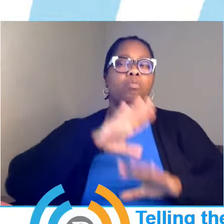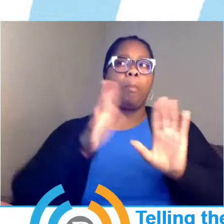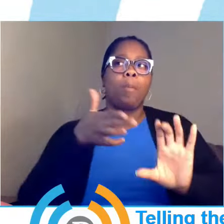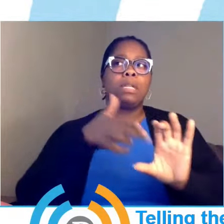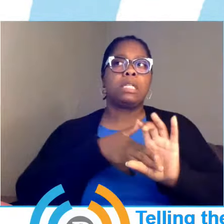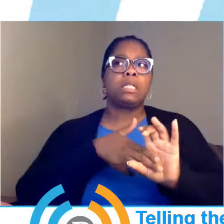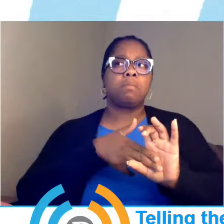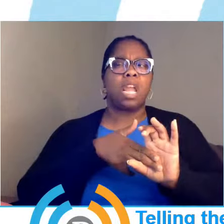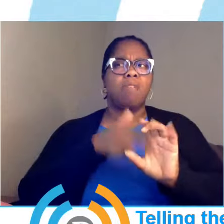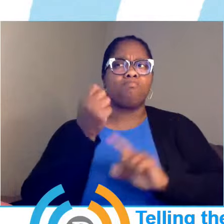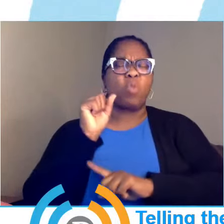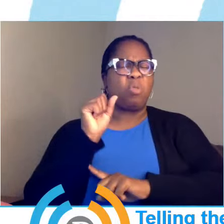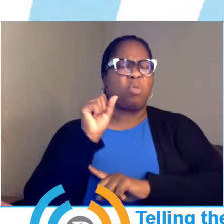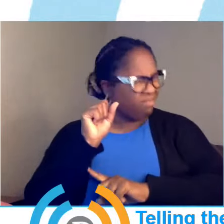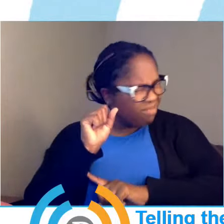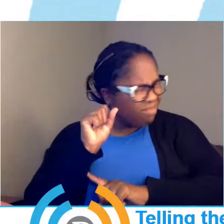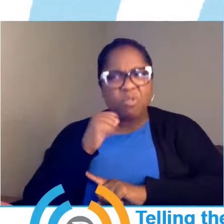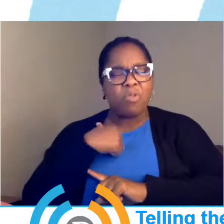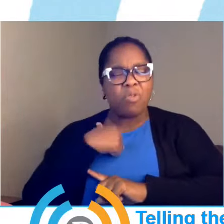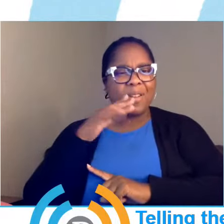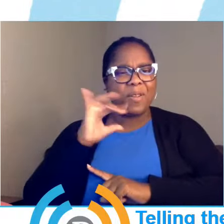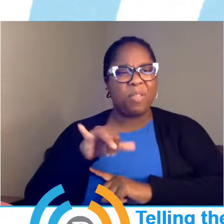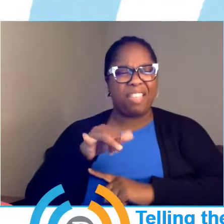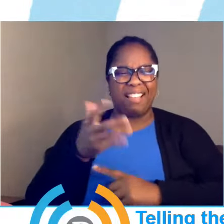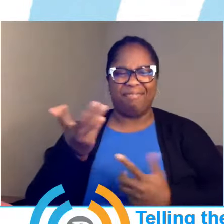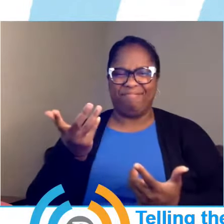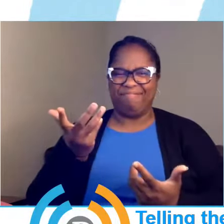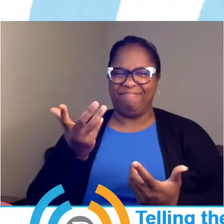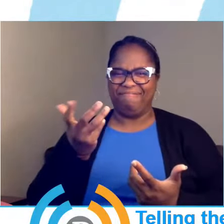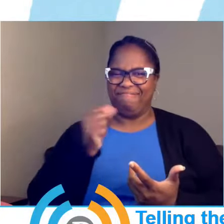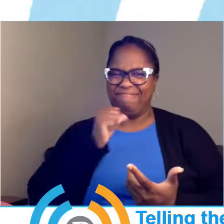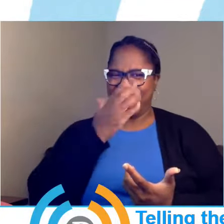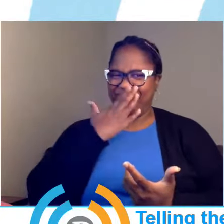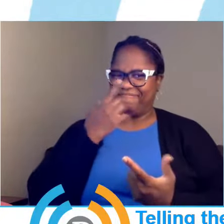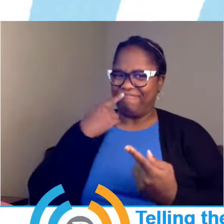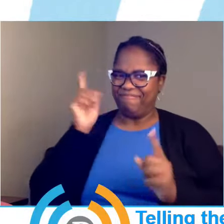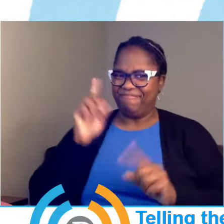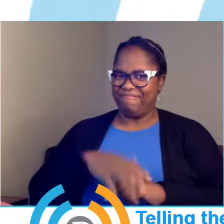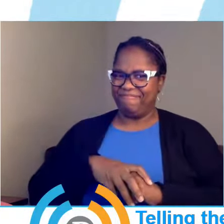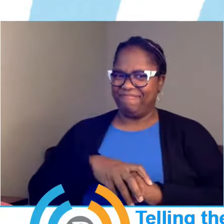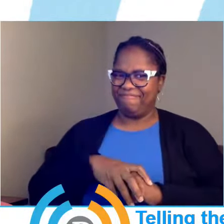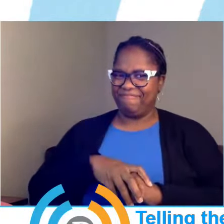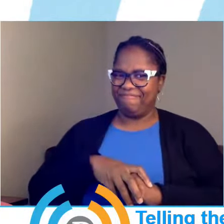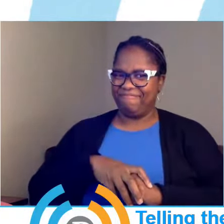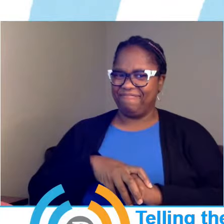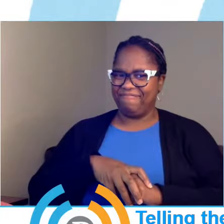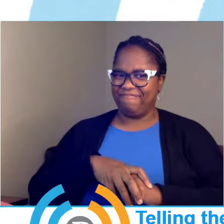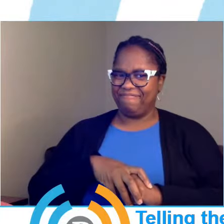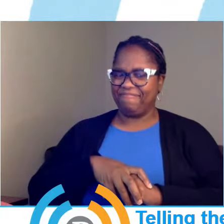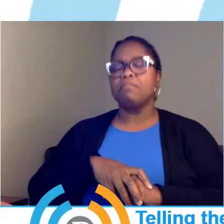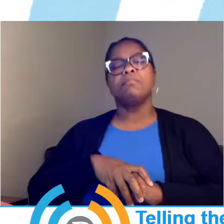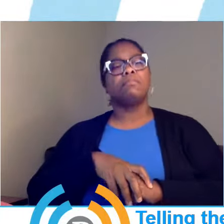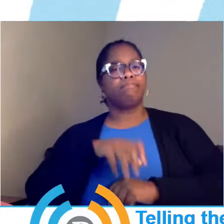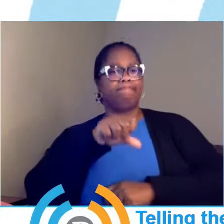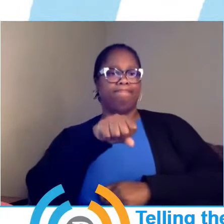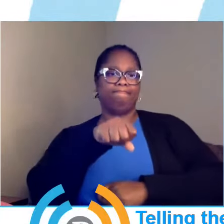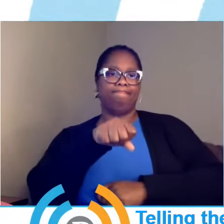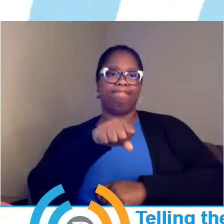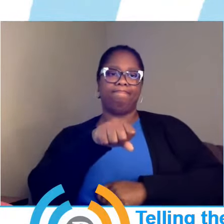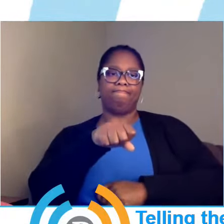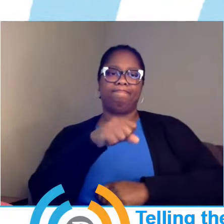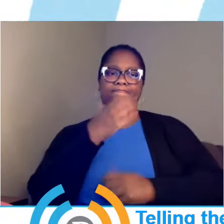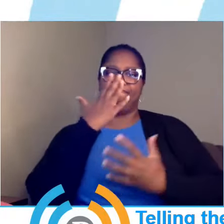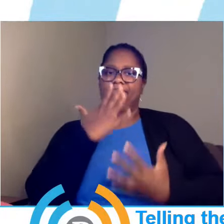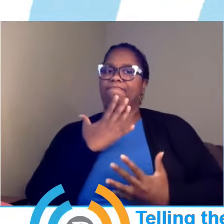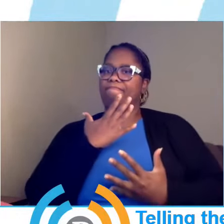seem to be having It's much of been an effect. No, it's and it's unfortunate. You know, we this is just proof of a system that we've